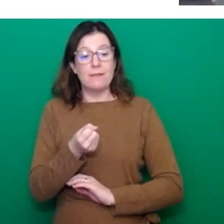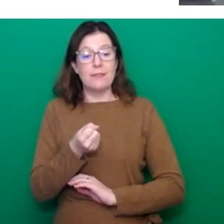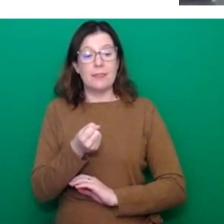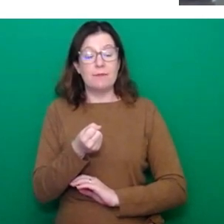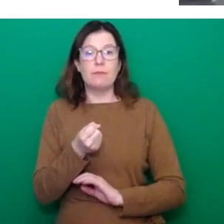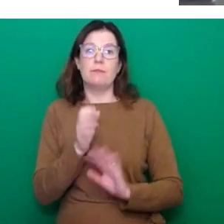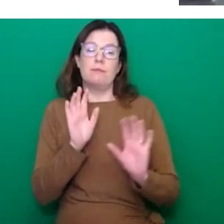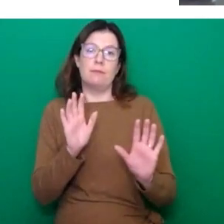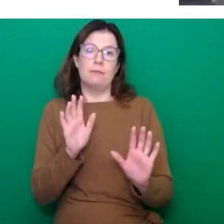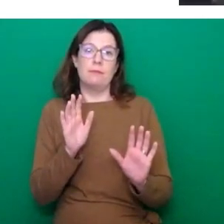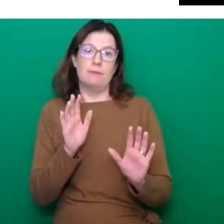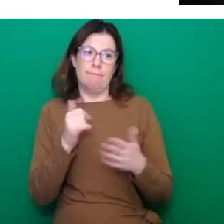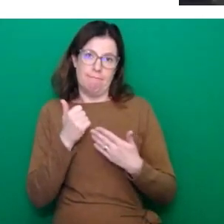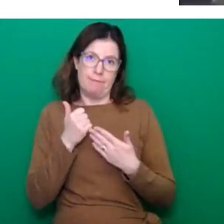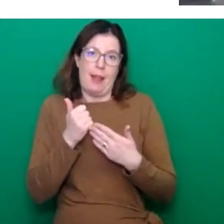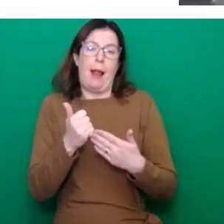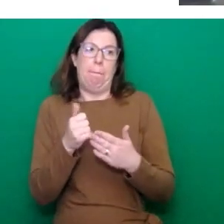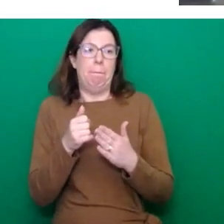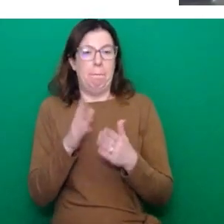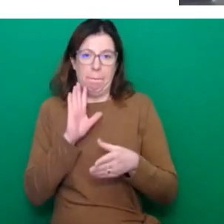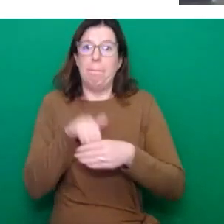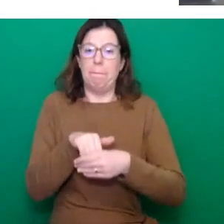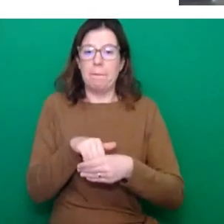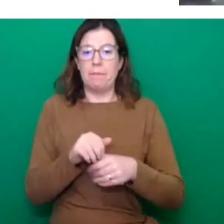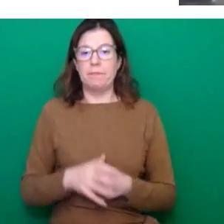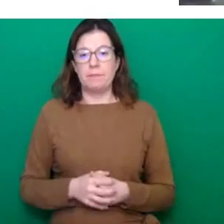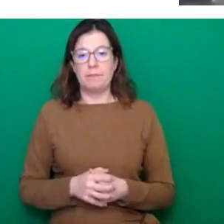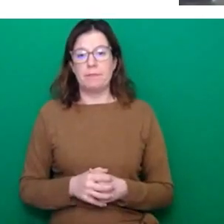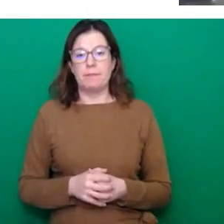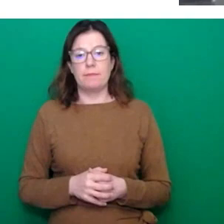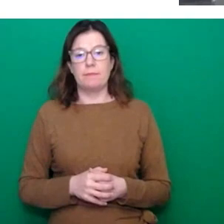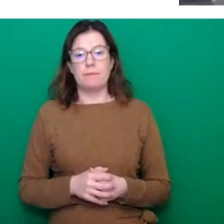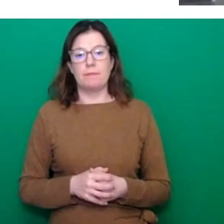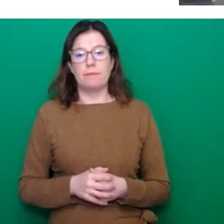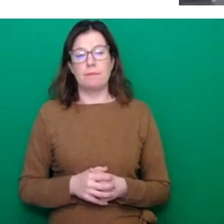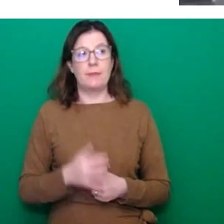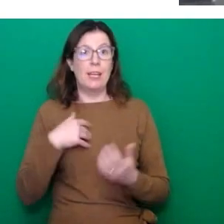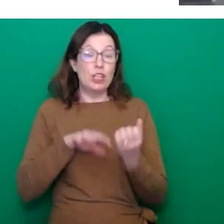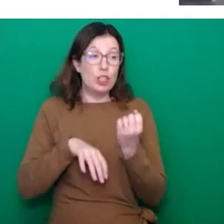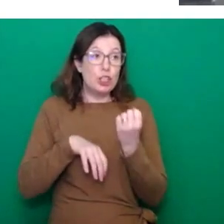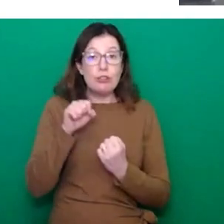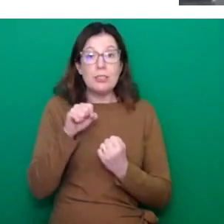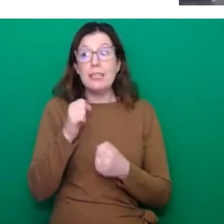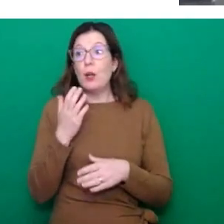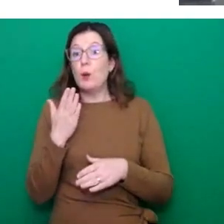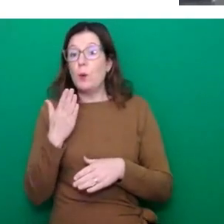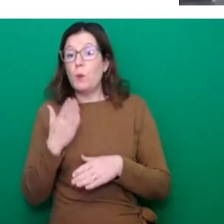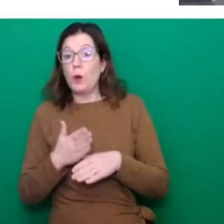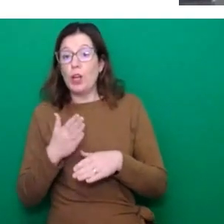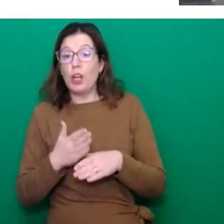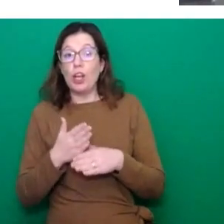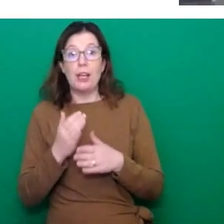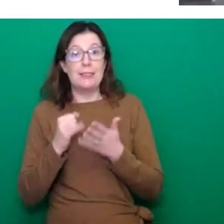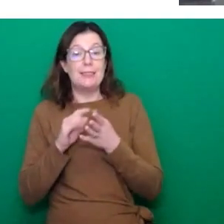is going to be what's going to give you that step up. I know came from doing their degree and then working for